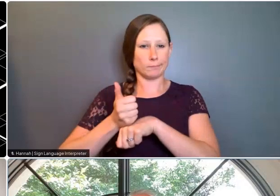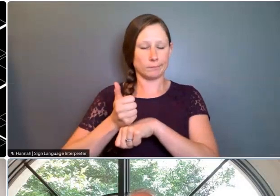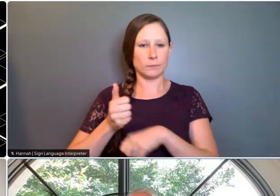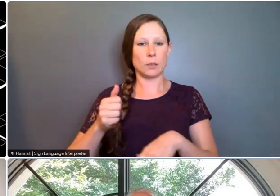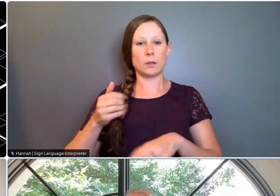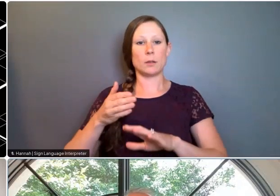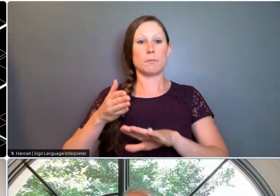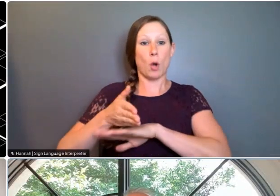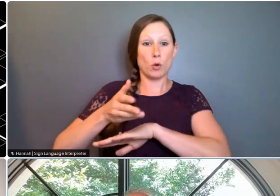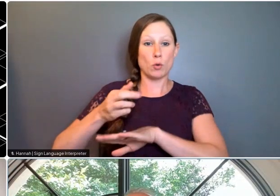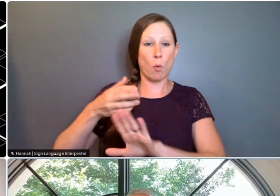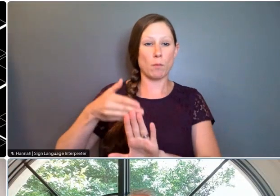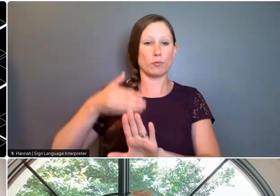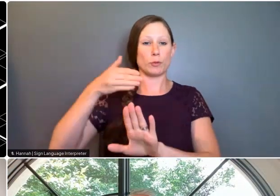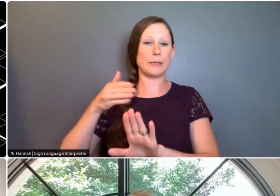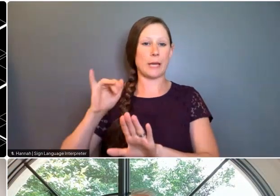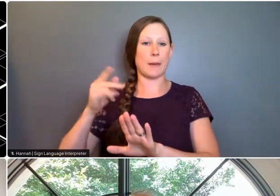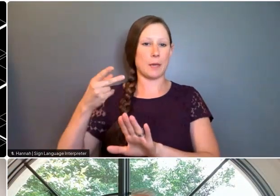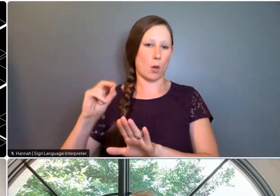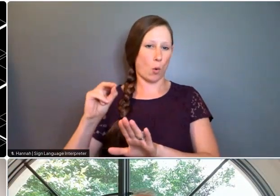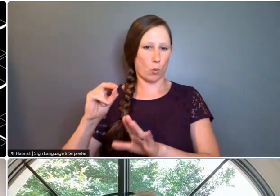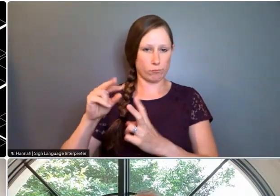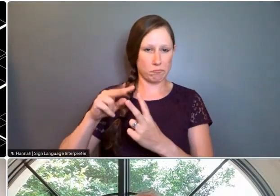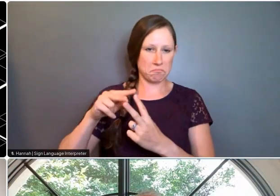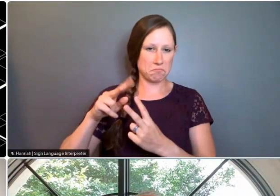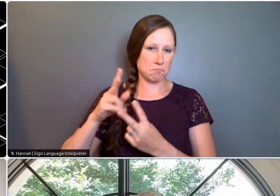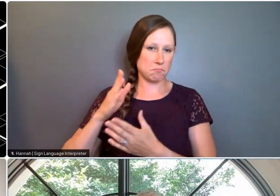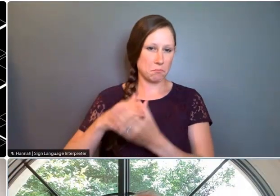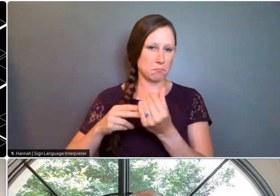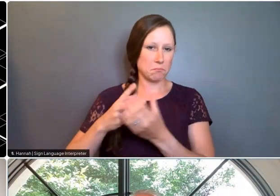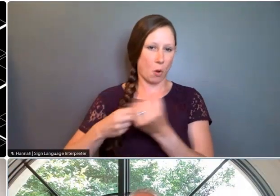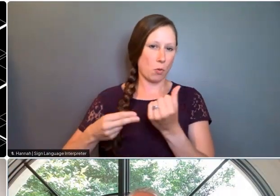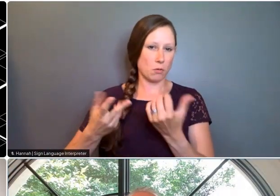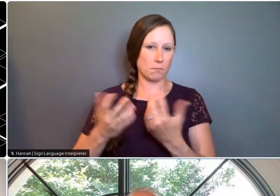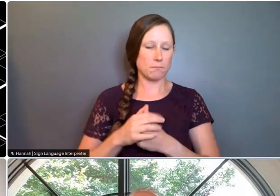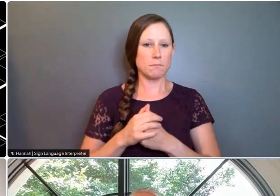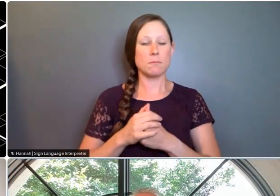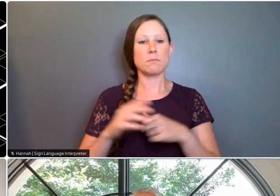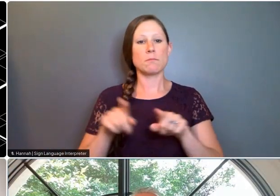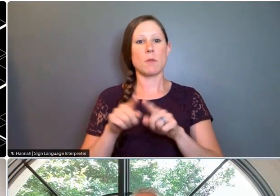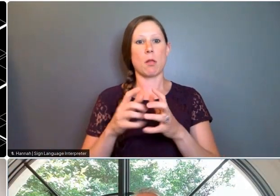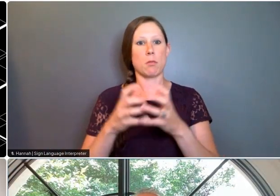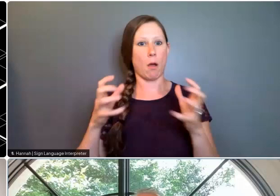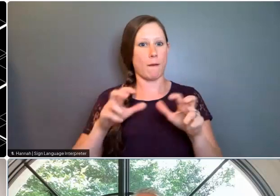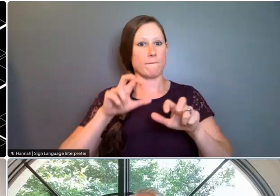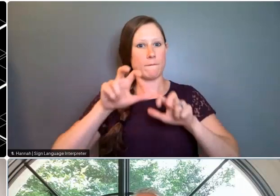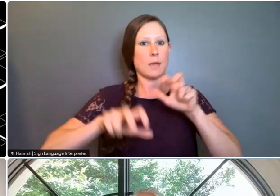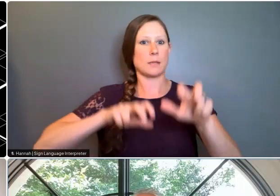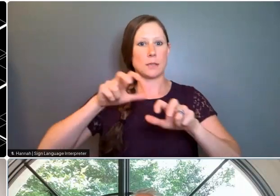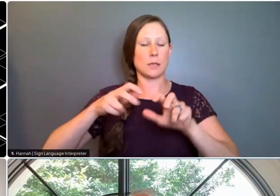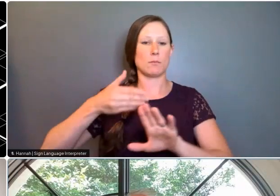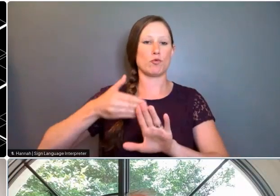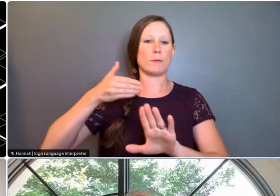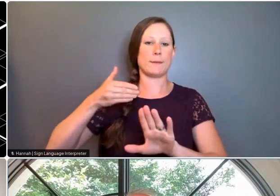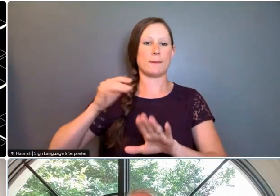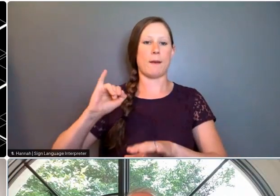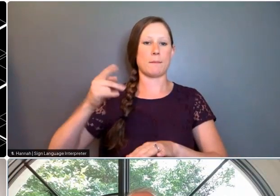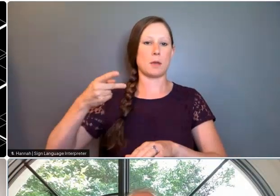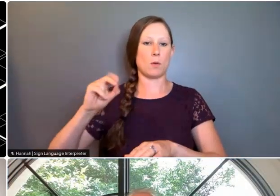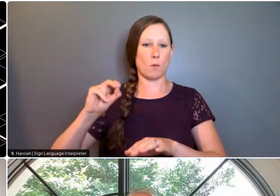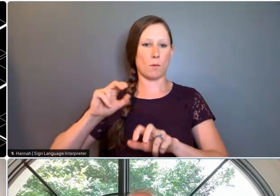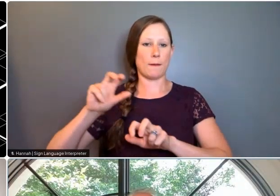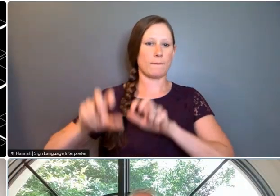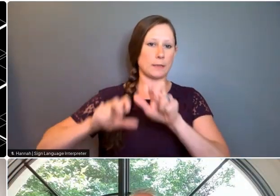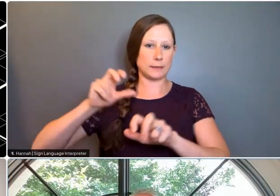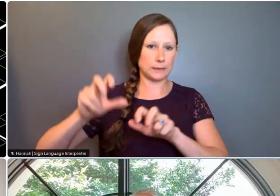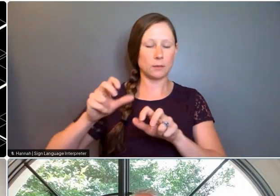or pre-IPO. As well as a whole lot of investing in pre-IPO companies, so doing a lot of advisory